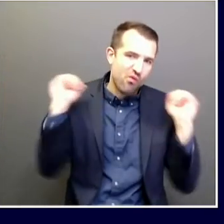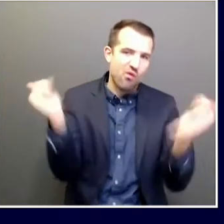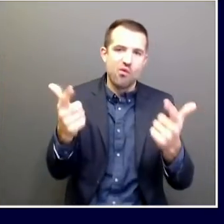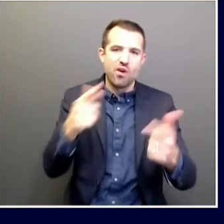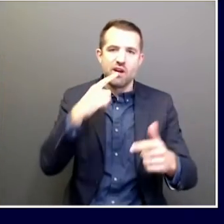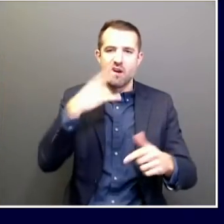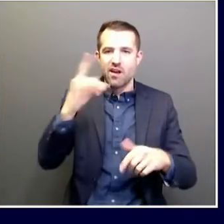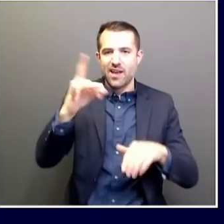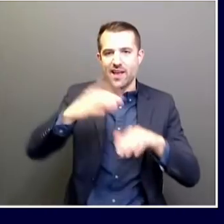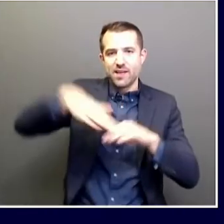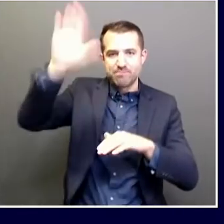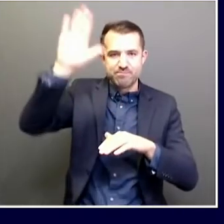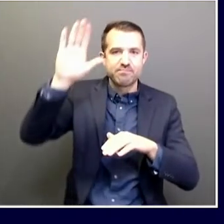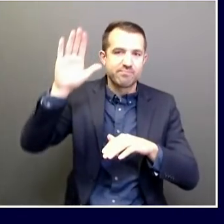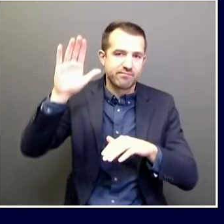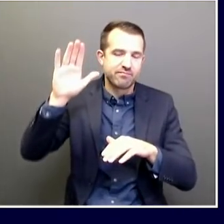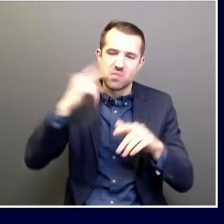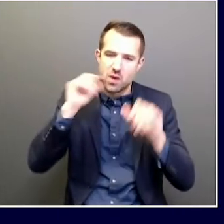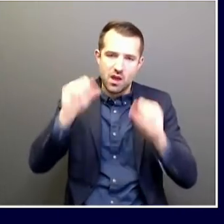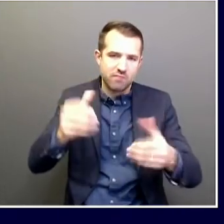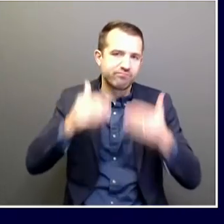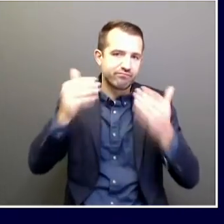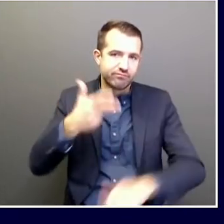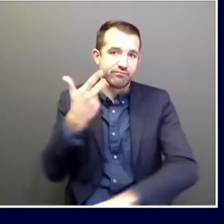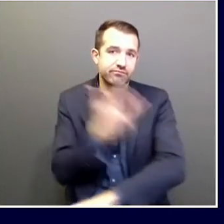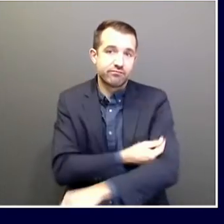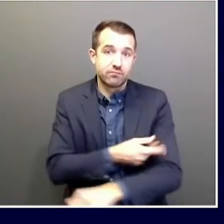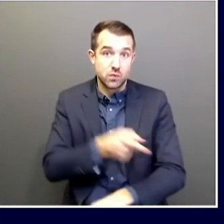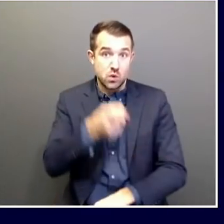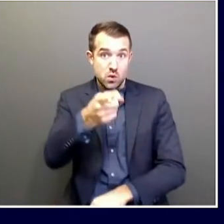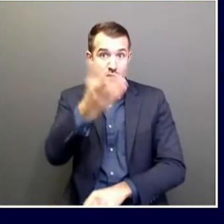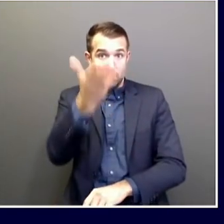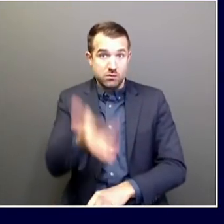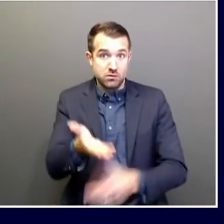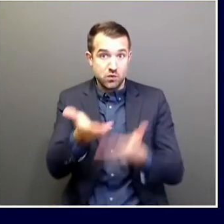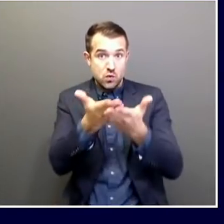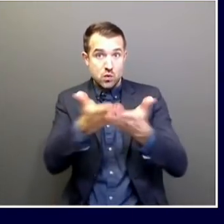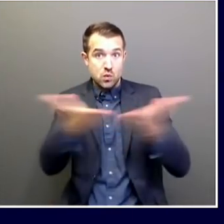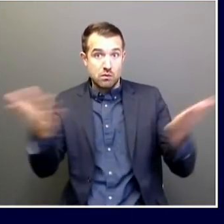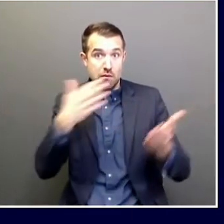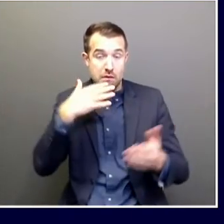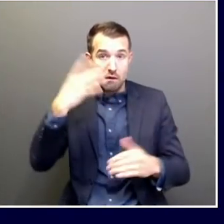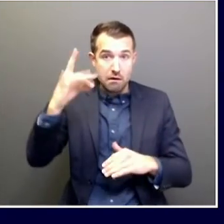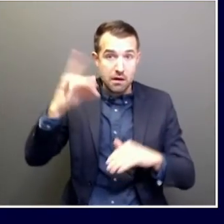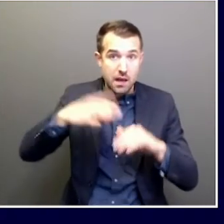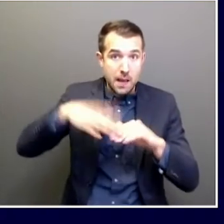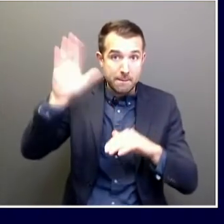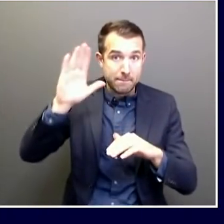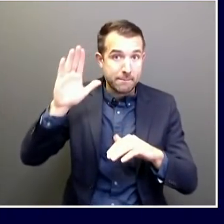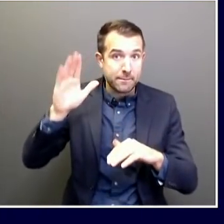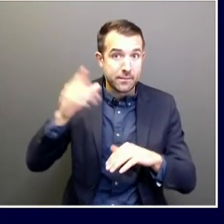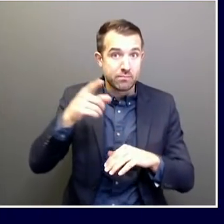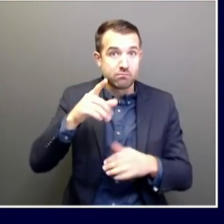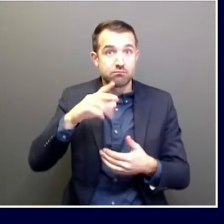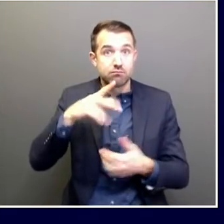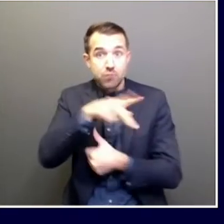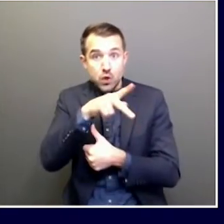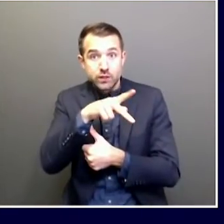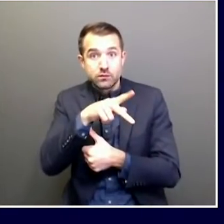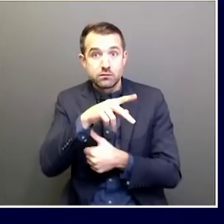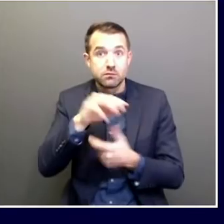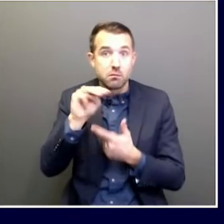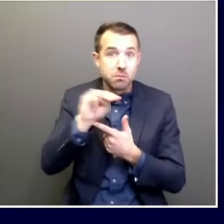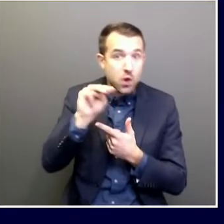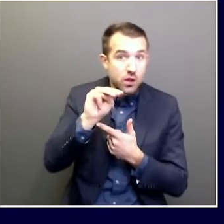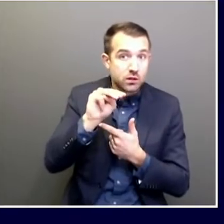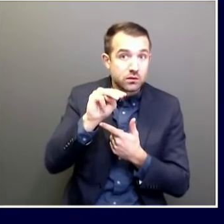First of all, if you're 18 and over and you got your second dose of Moderna or Pfizer vaccine at least